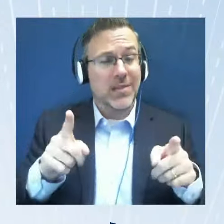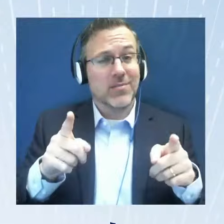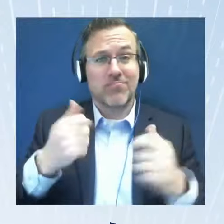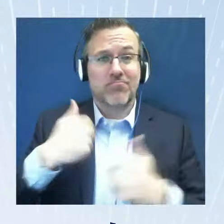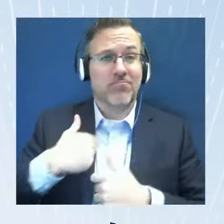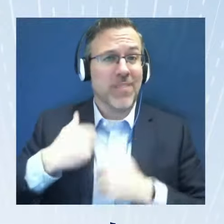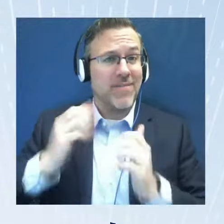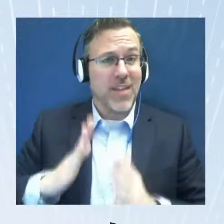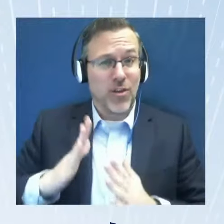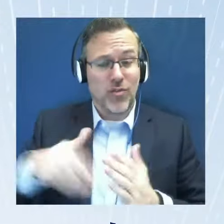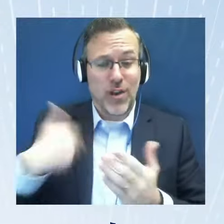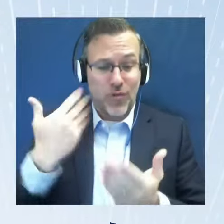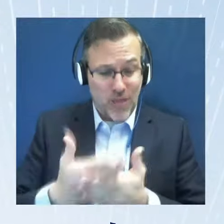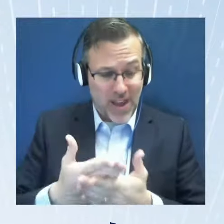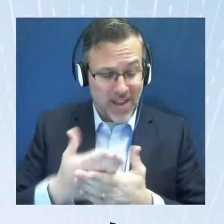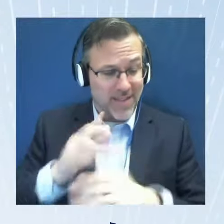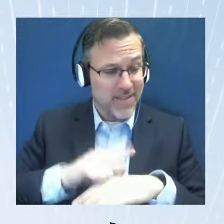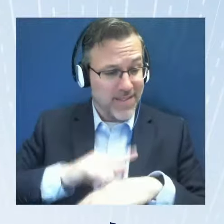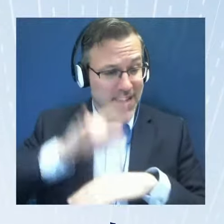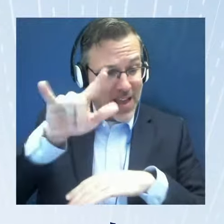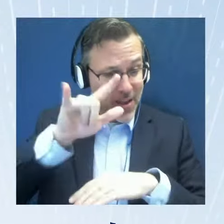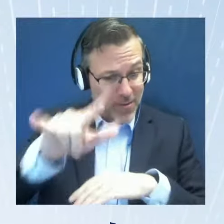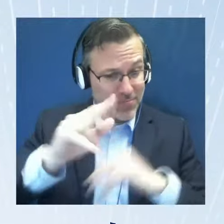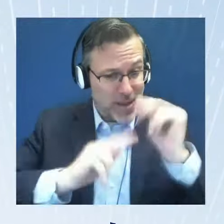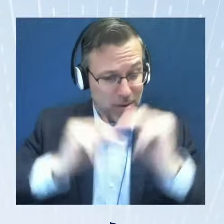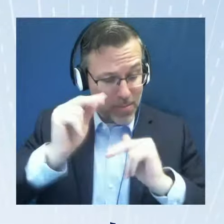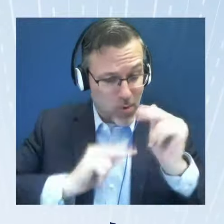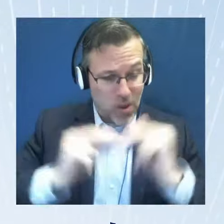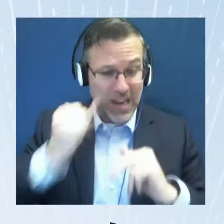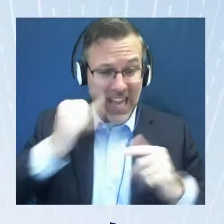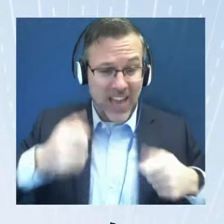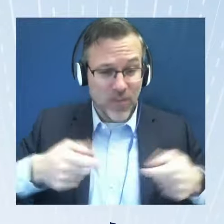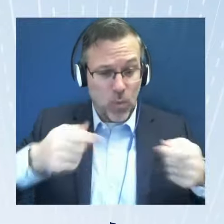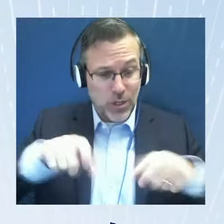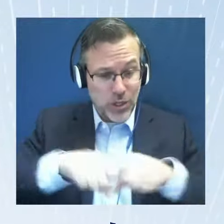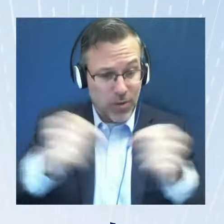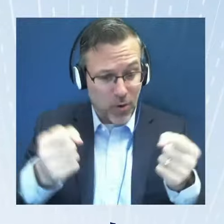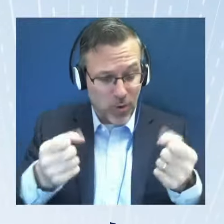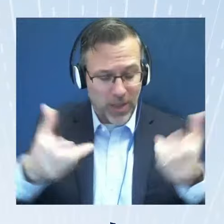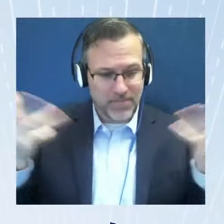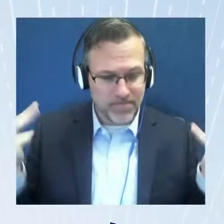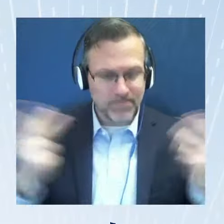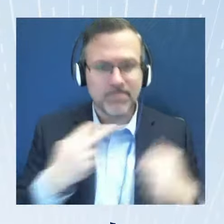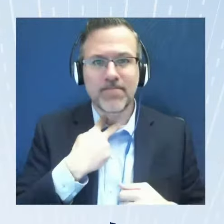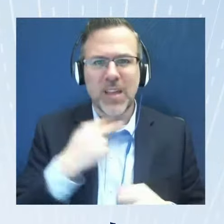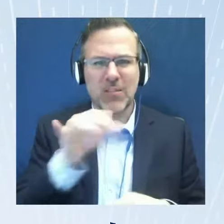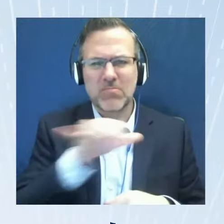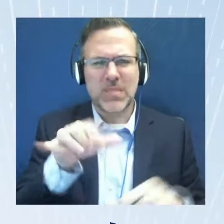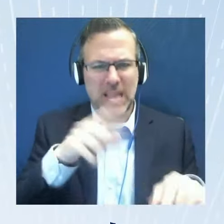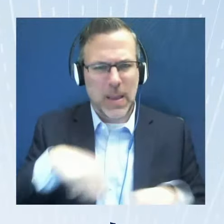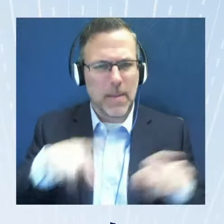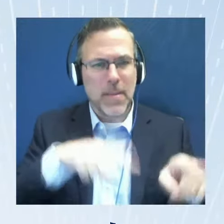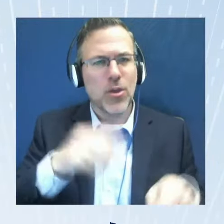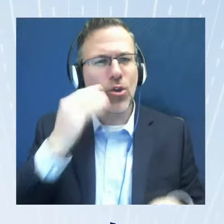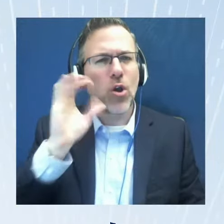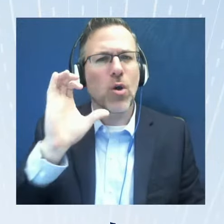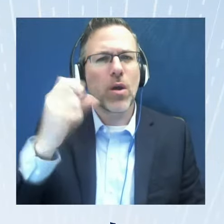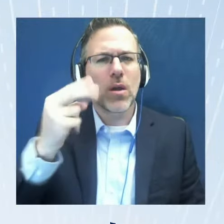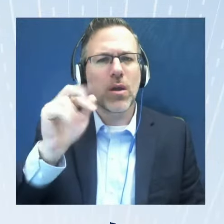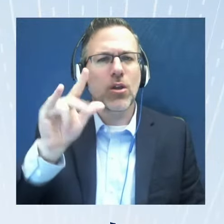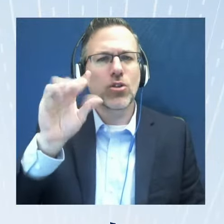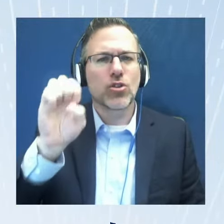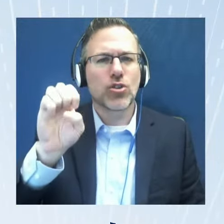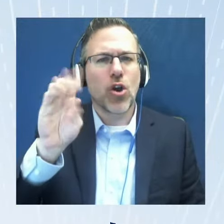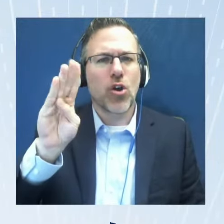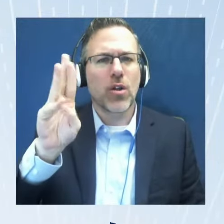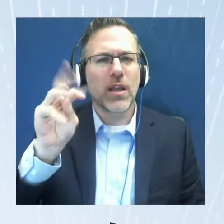is broken, their experience is the same as any other person with a disability. I know you've heard the story of Charlie Brown, our past president.